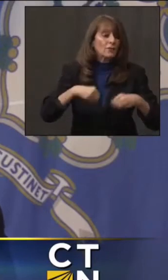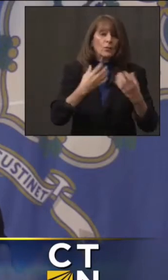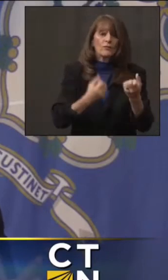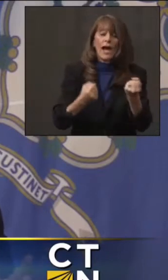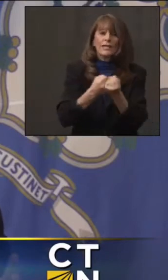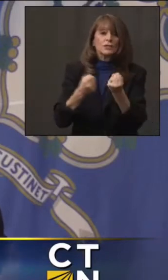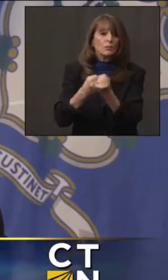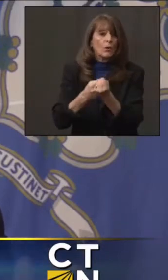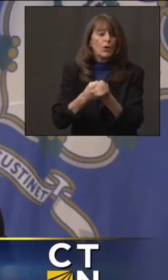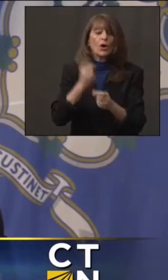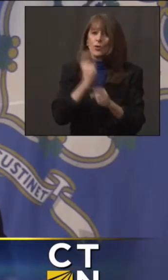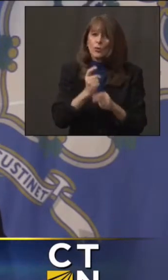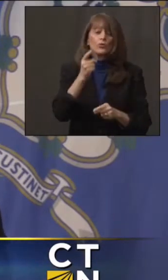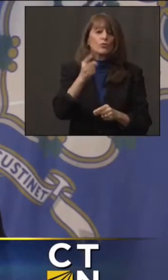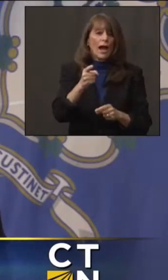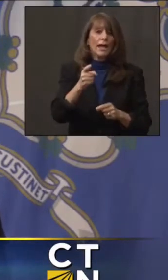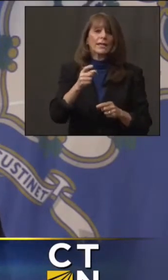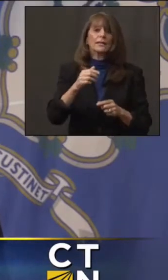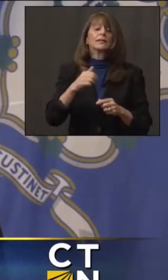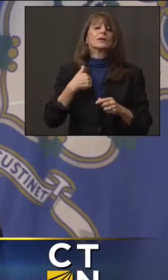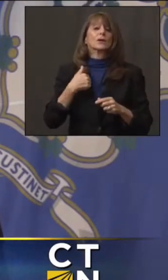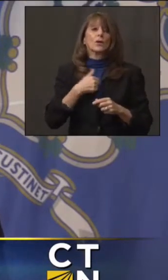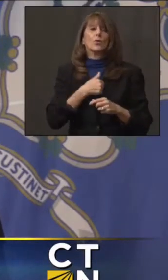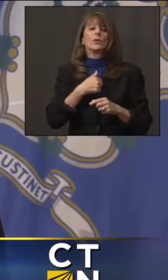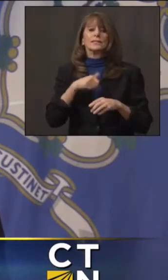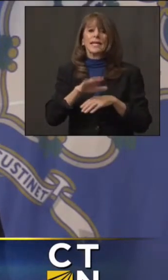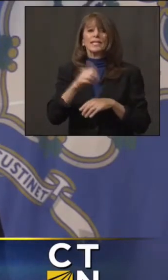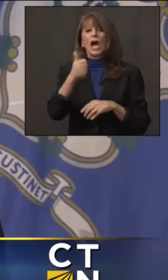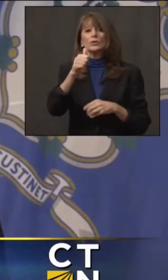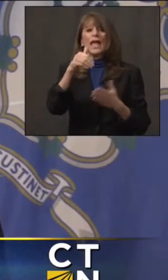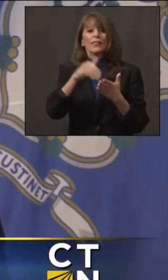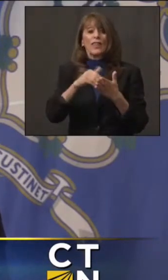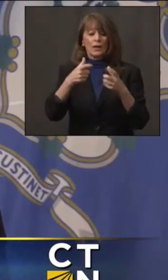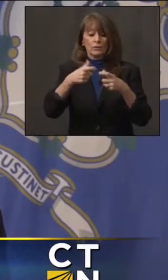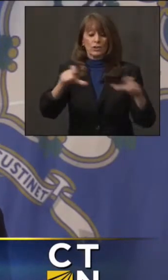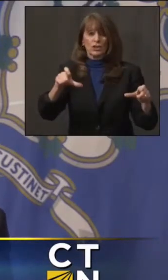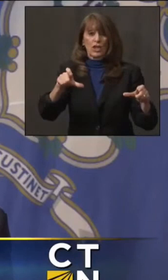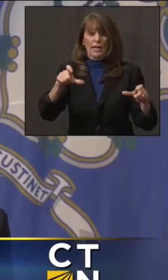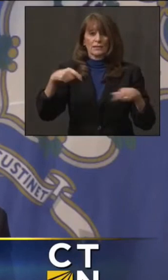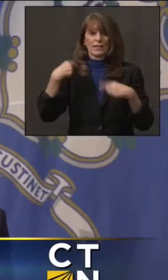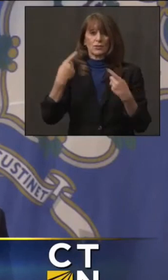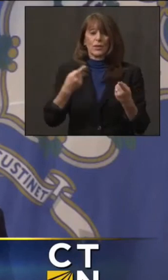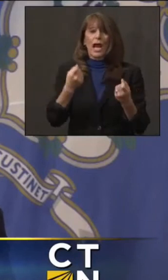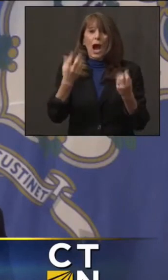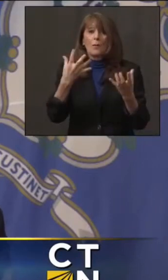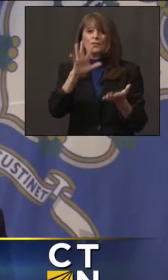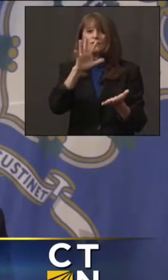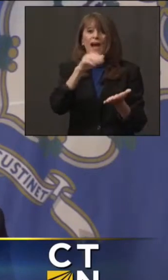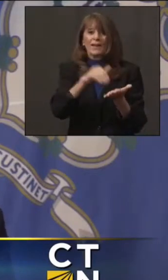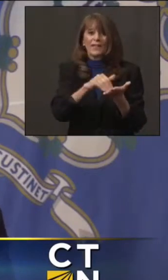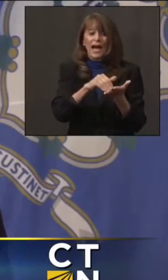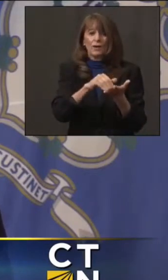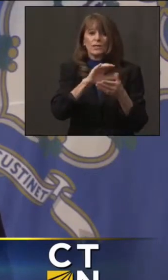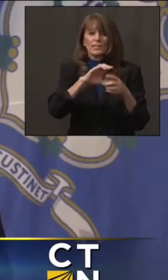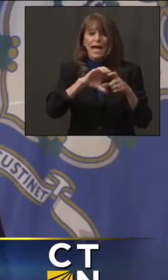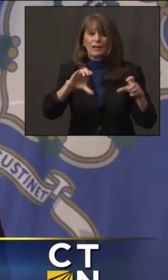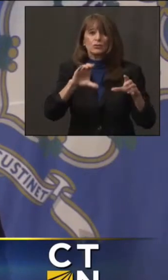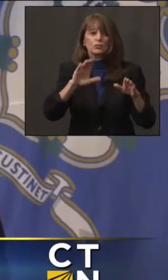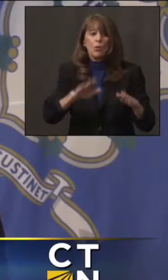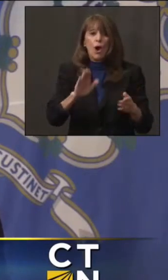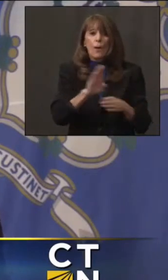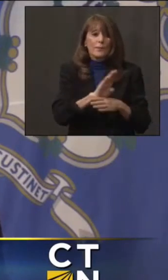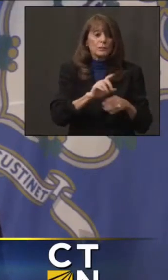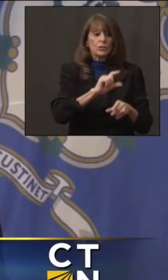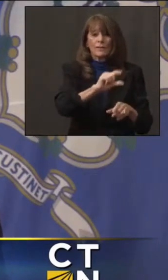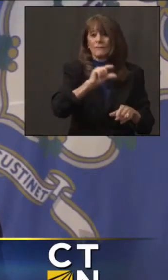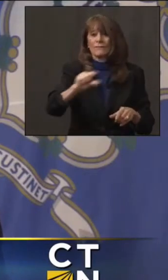right. We sent out 10,000 checks in the last week or so, $5,000 apiece to the smallest businesses.